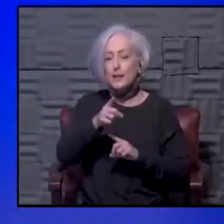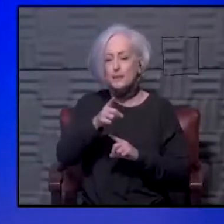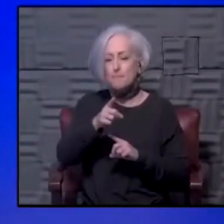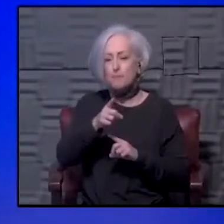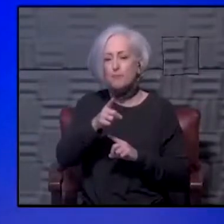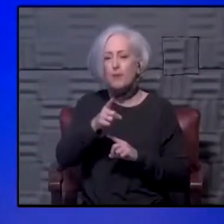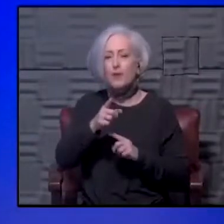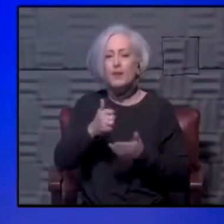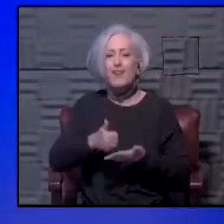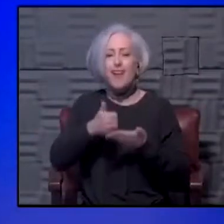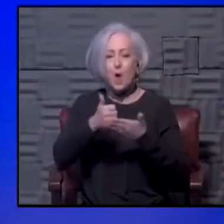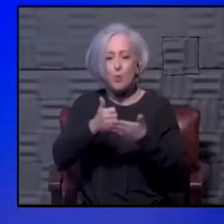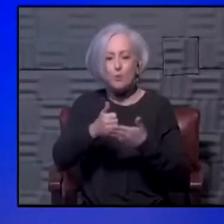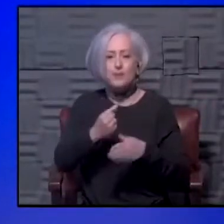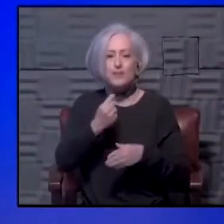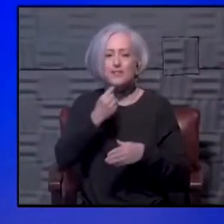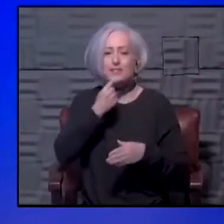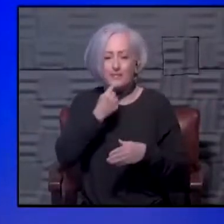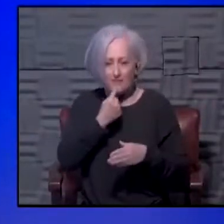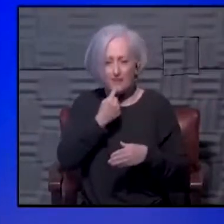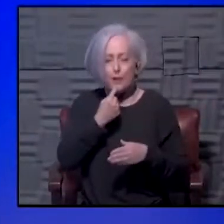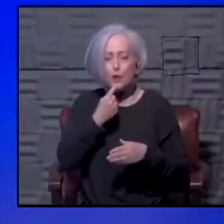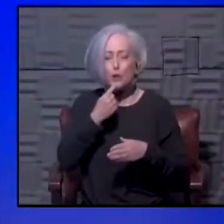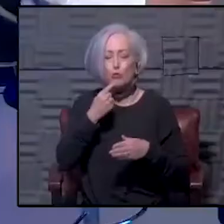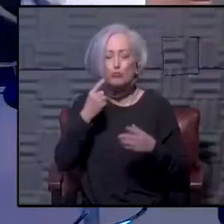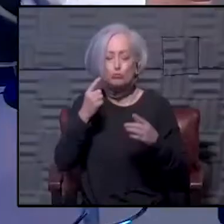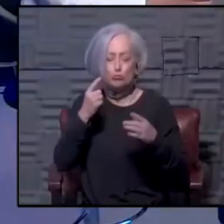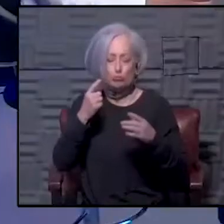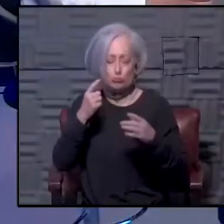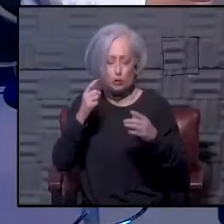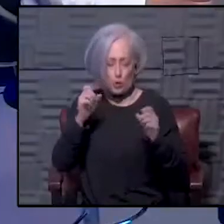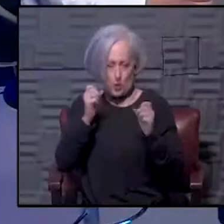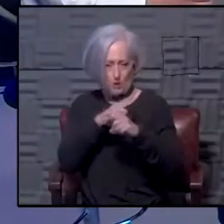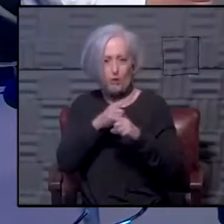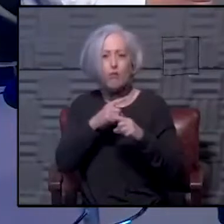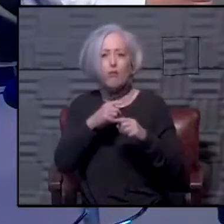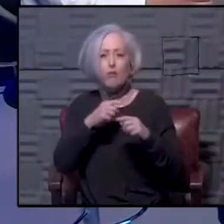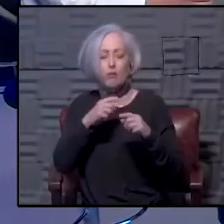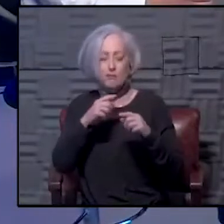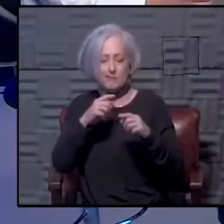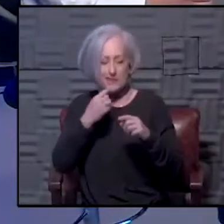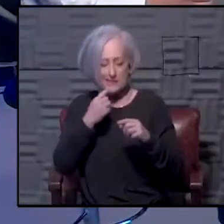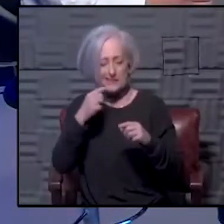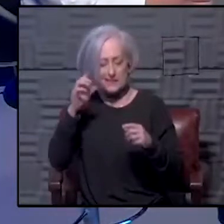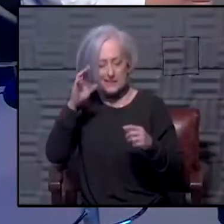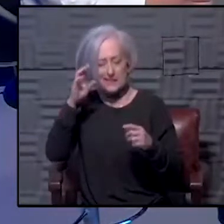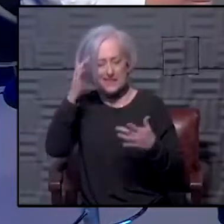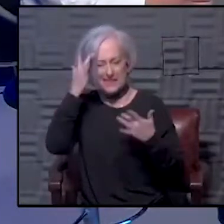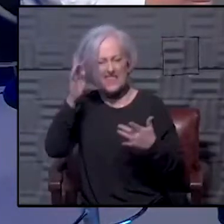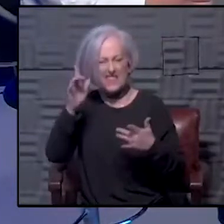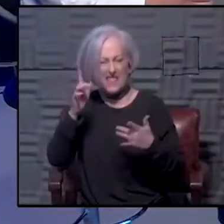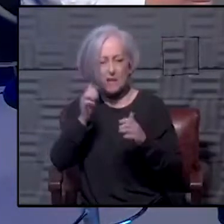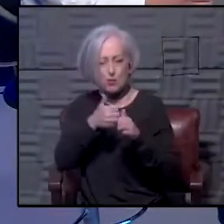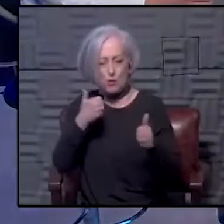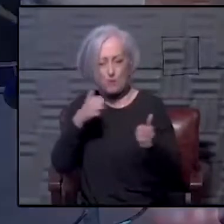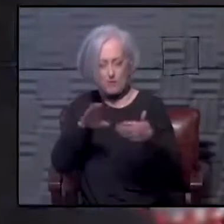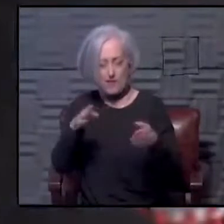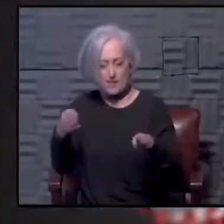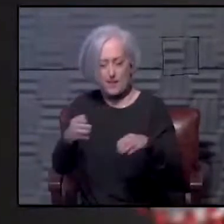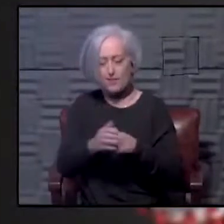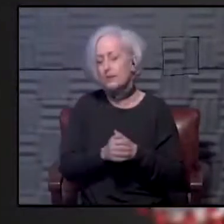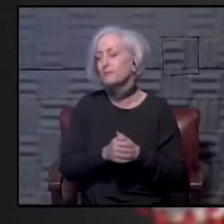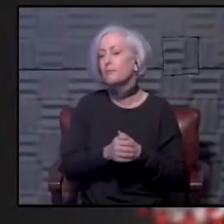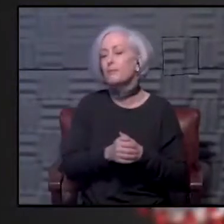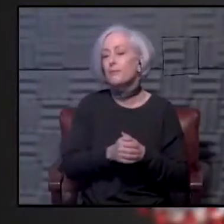severe disease, that critical disease and death. All right, here's another booster question. It's a little bit different than the first one. Will we need to